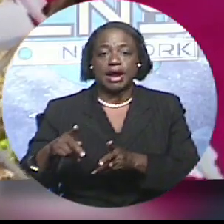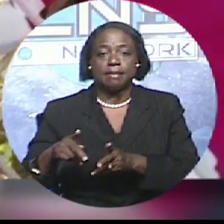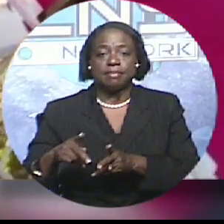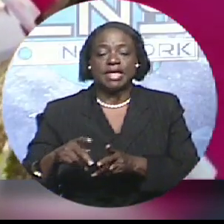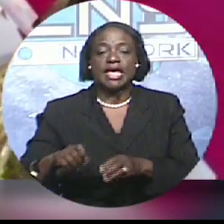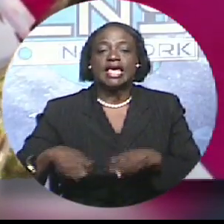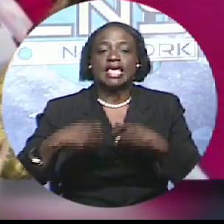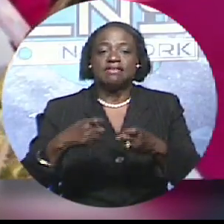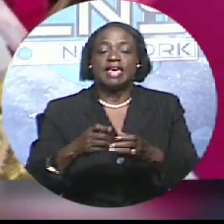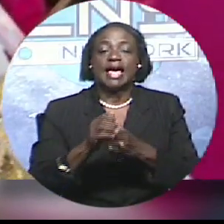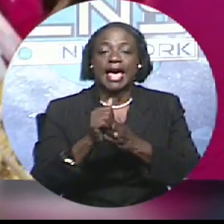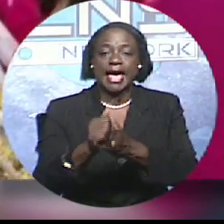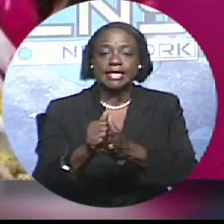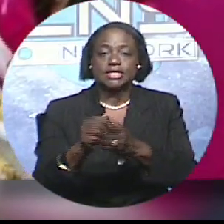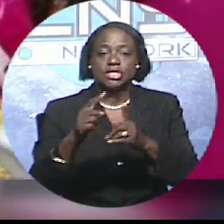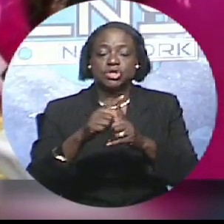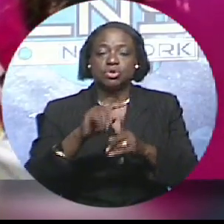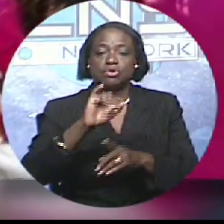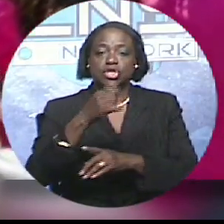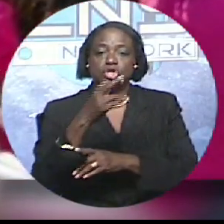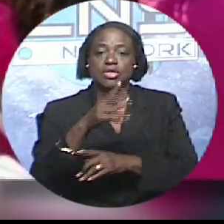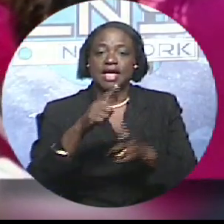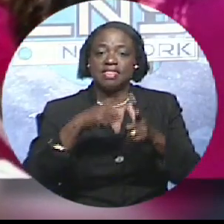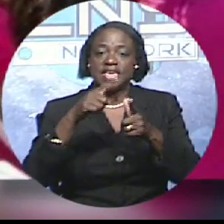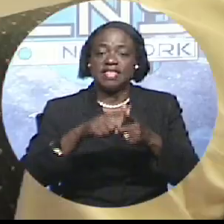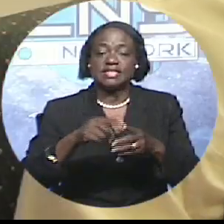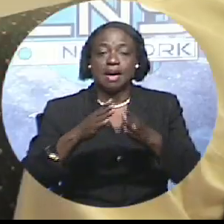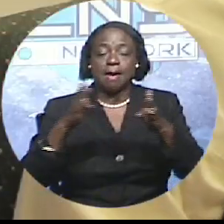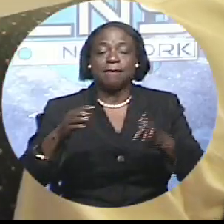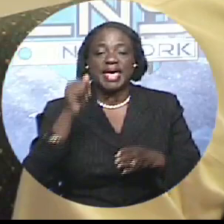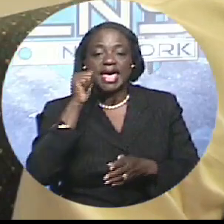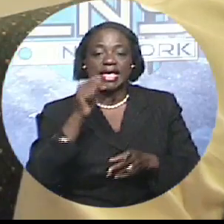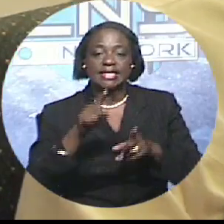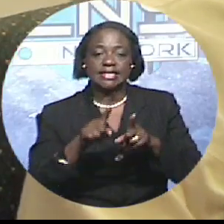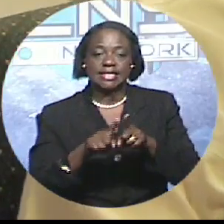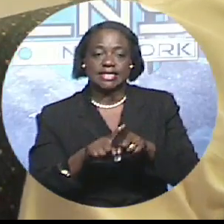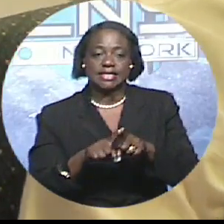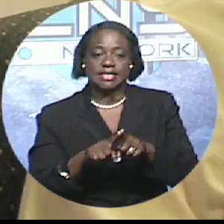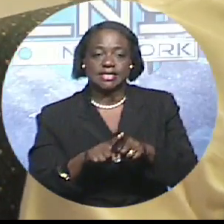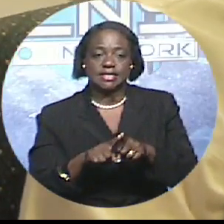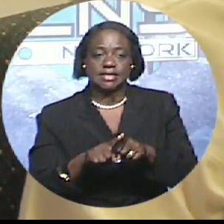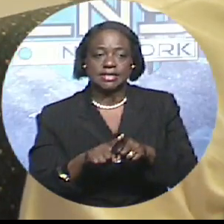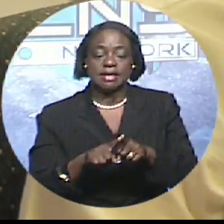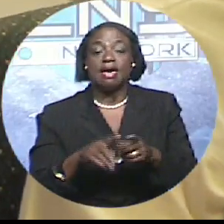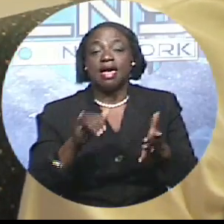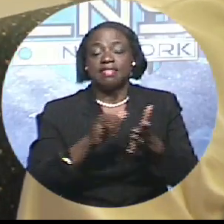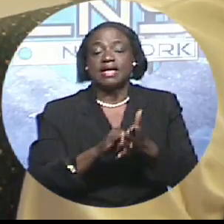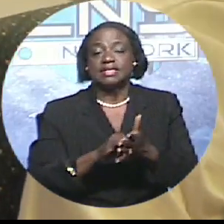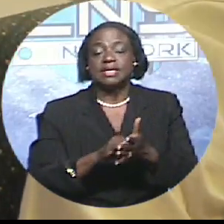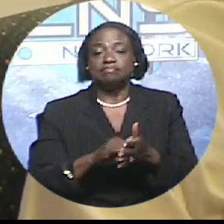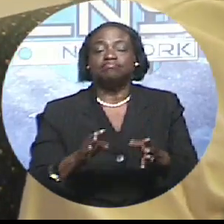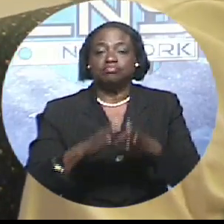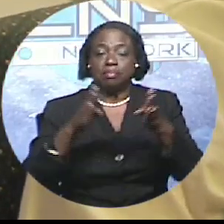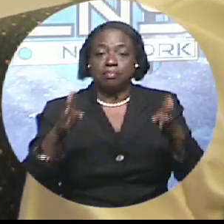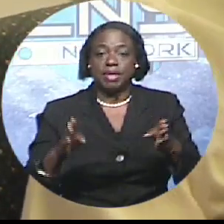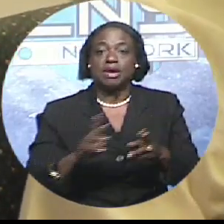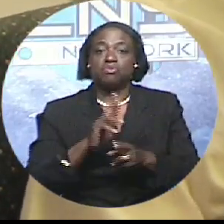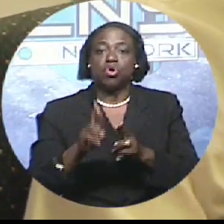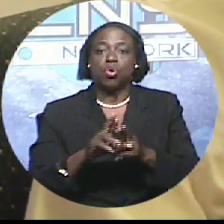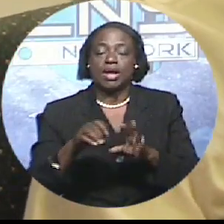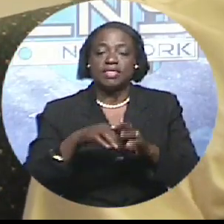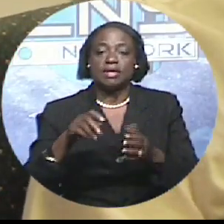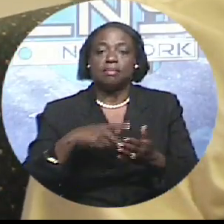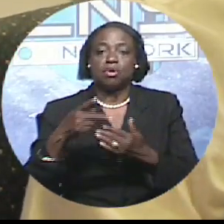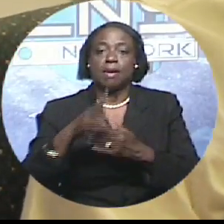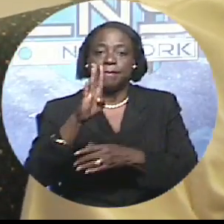And then there's a corporate big sister. BTC has been one of the major roles in the program by its sponsorship.